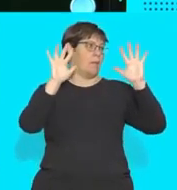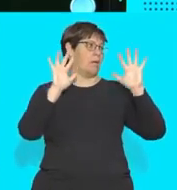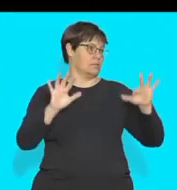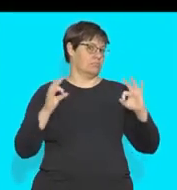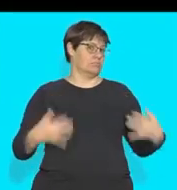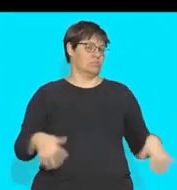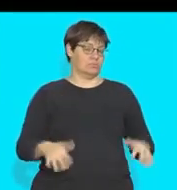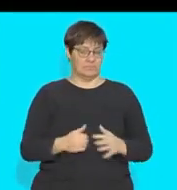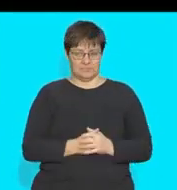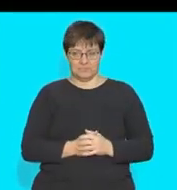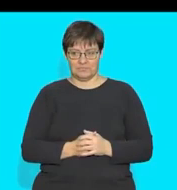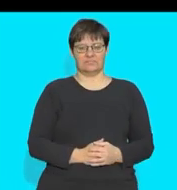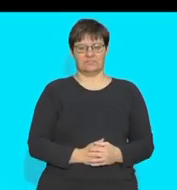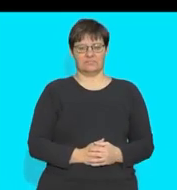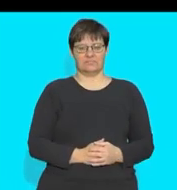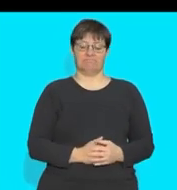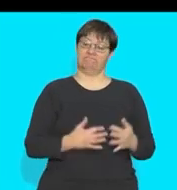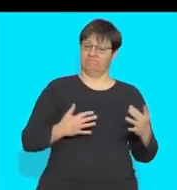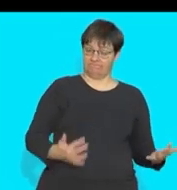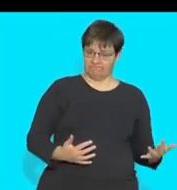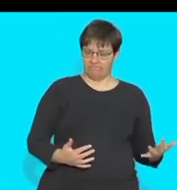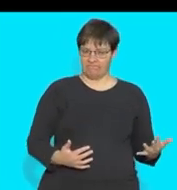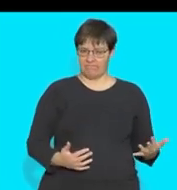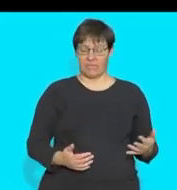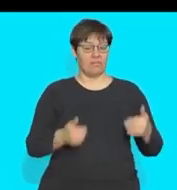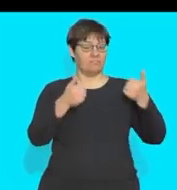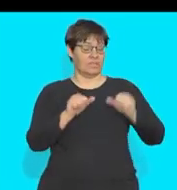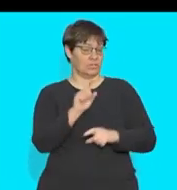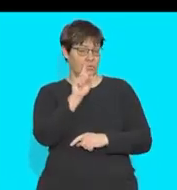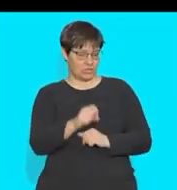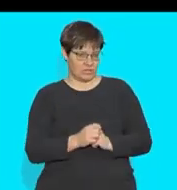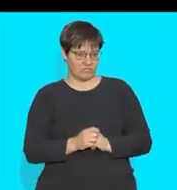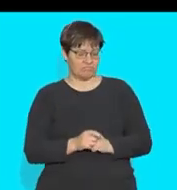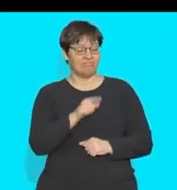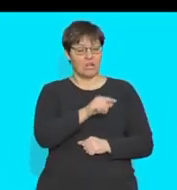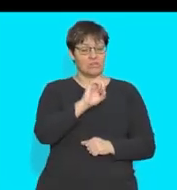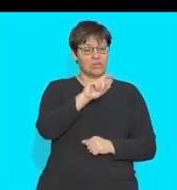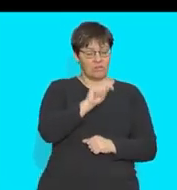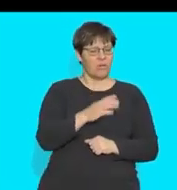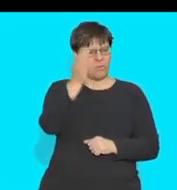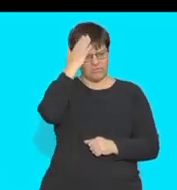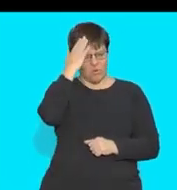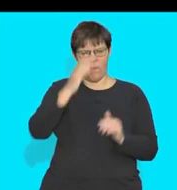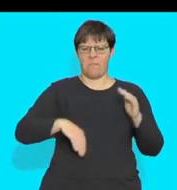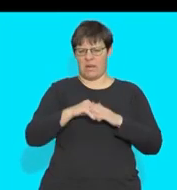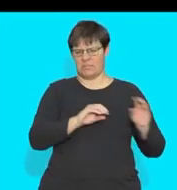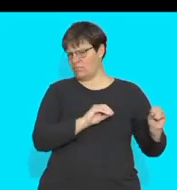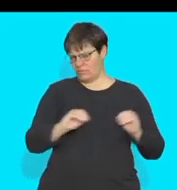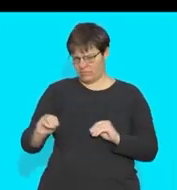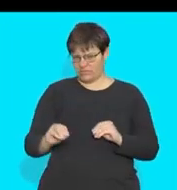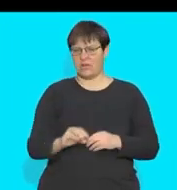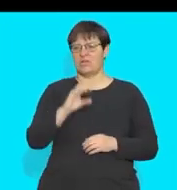amazing. Right. So, our next question. A sloth moves a maximum, you know that,